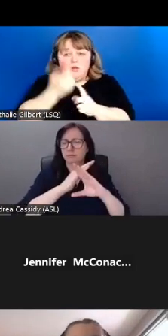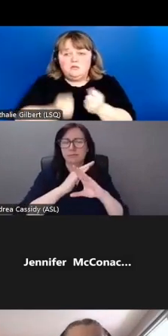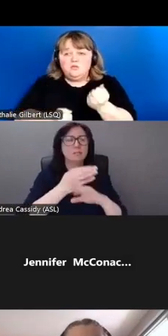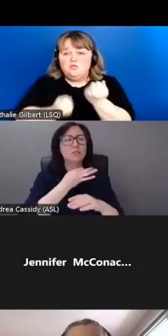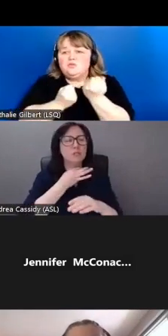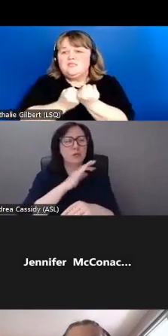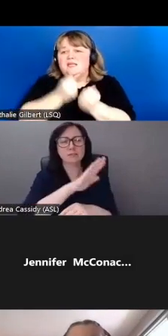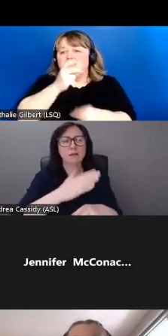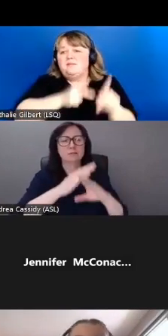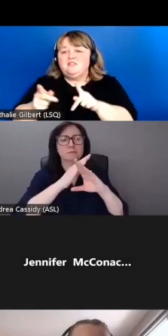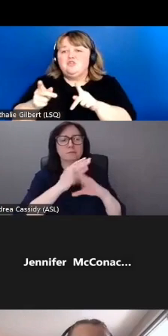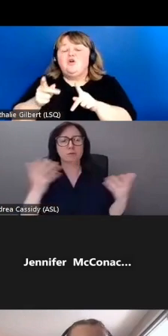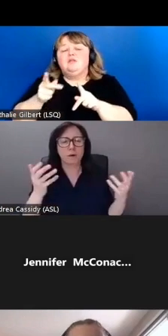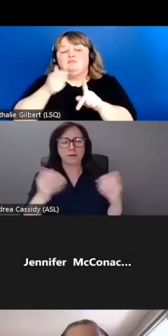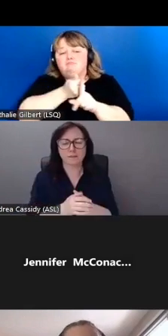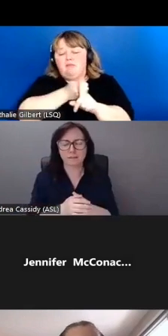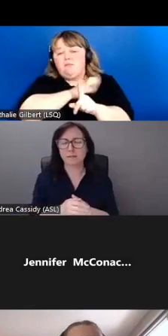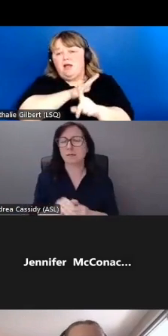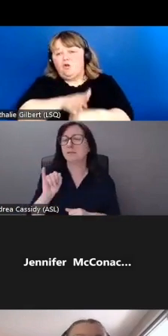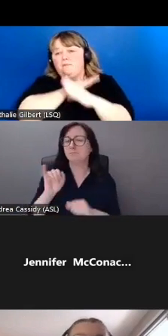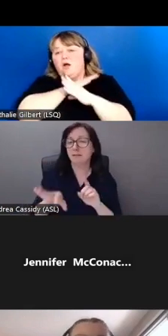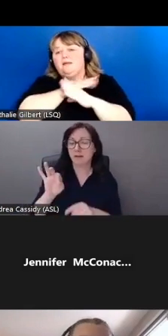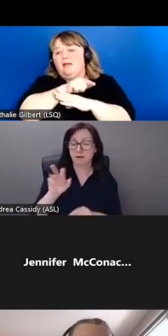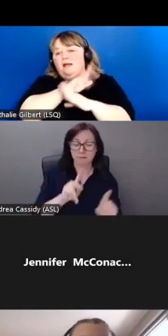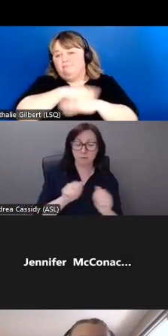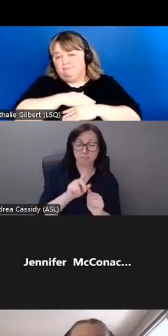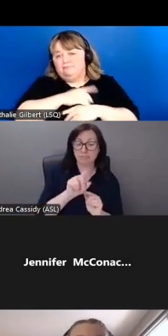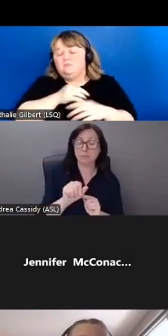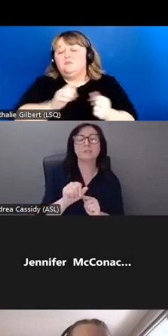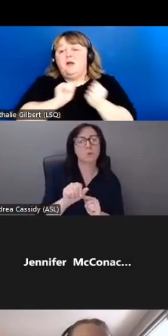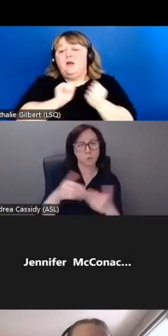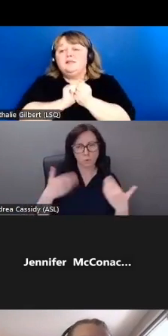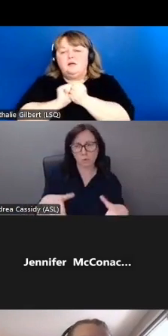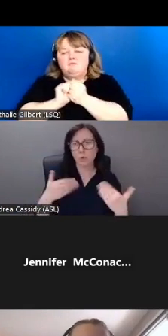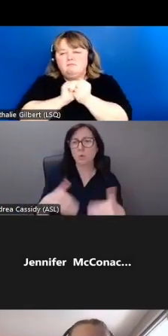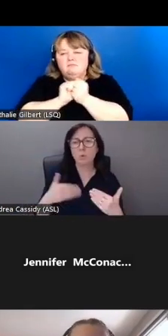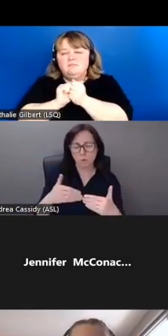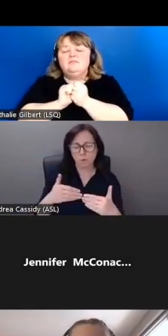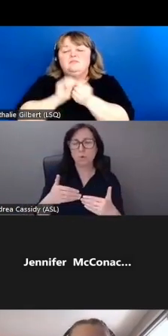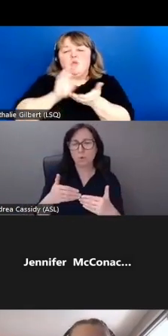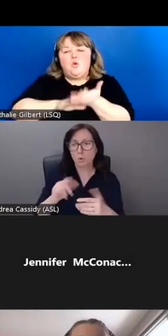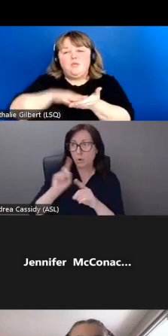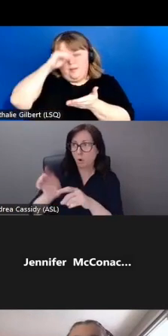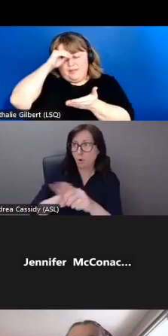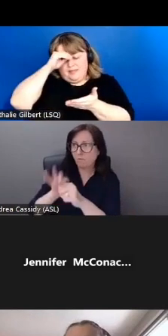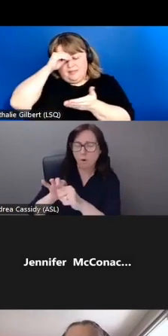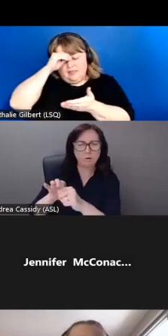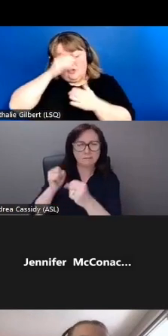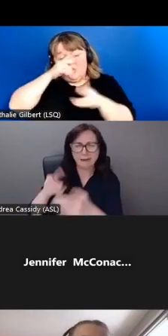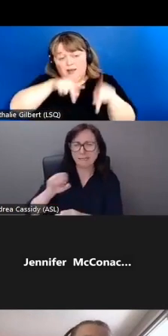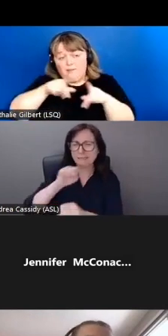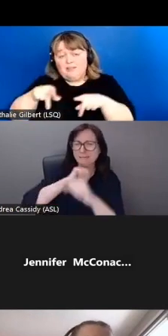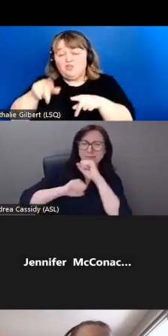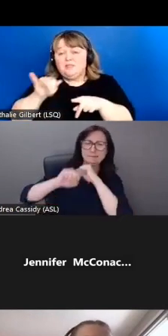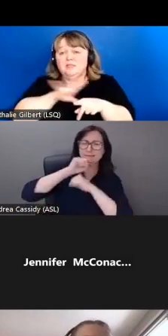we have learned that people with disabilities experience barriers to electoral participation. Many of these